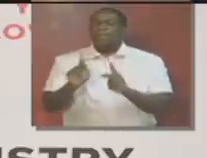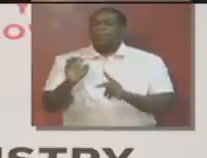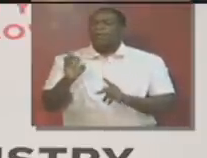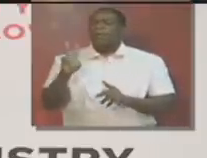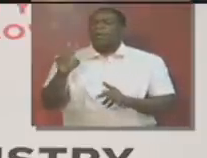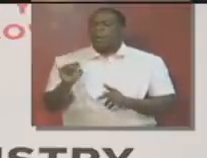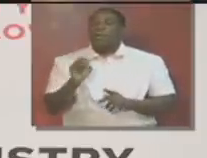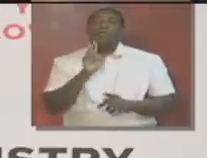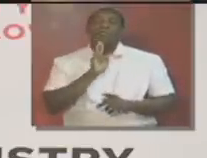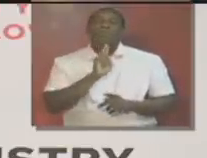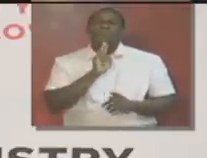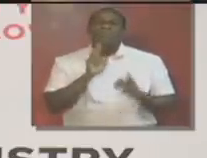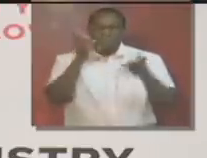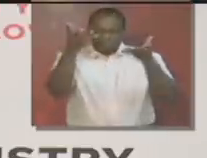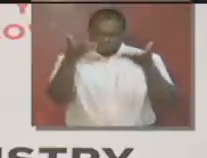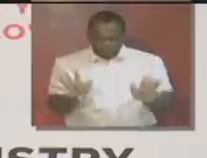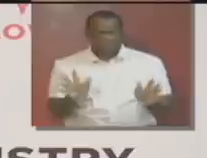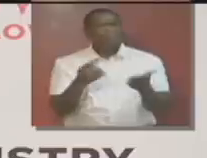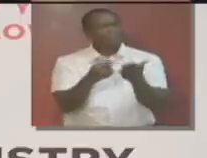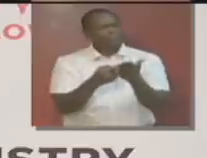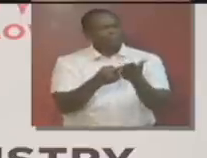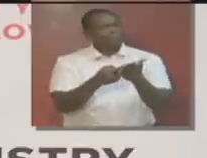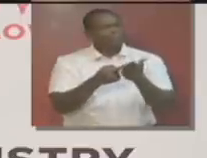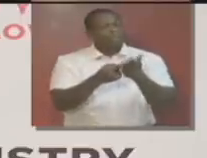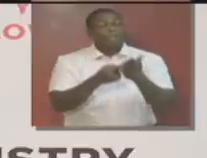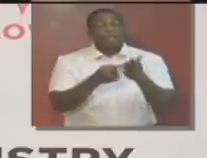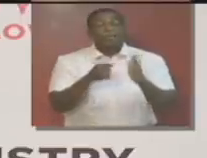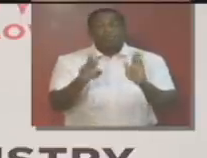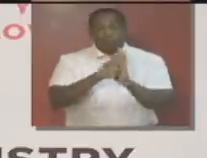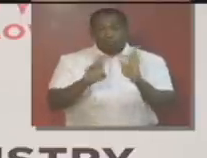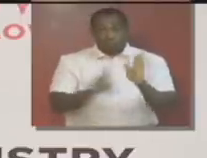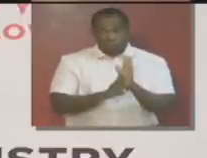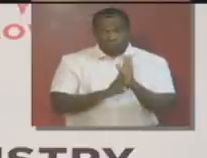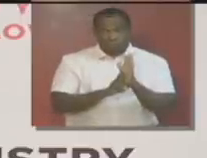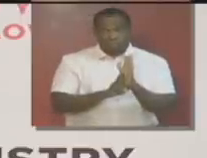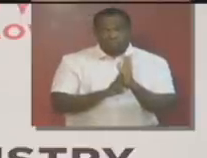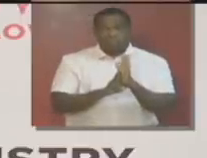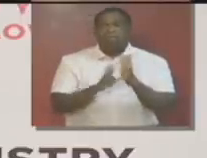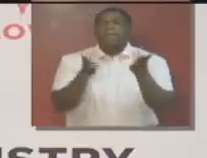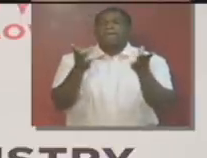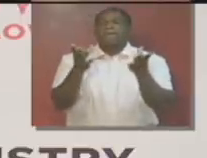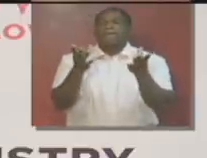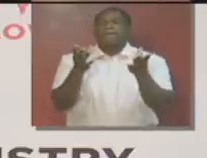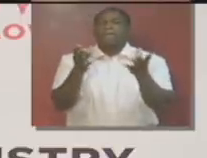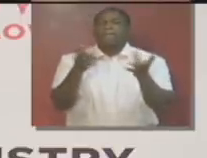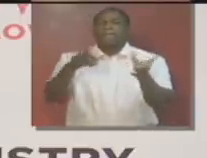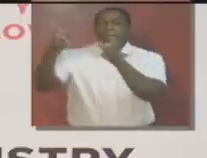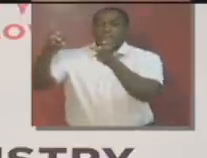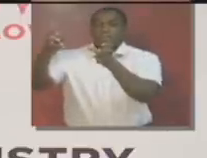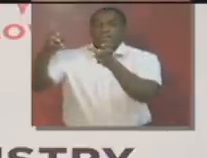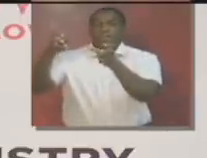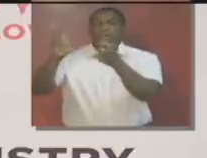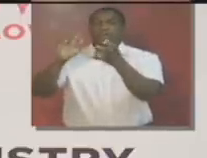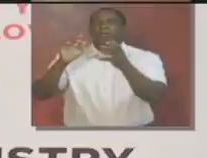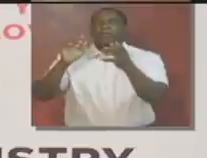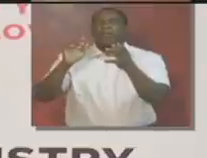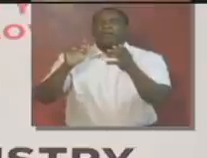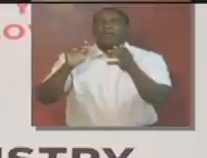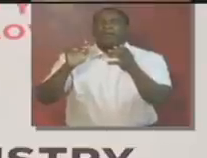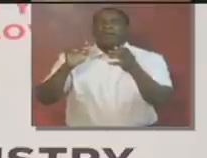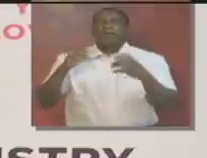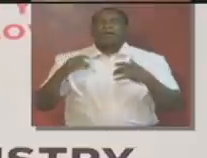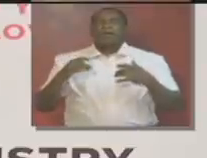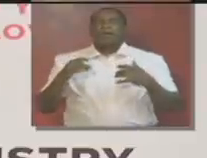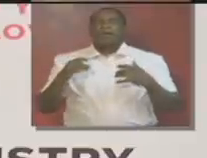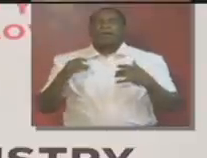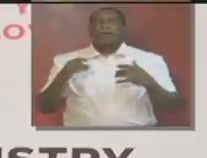of these regulations are actually hosted online in terms of the recommendations for operation of the